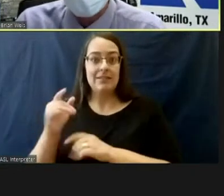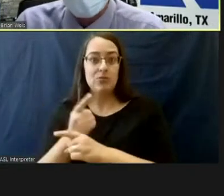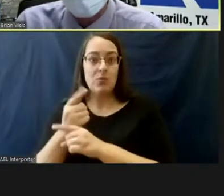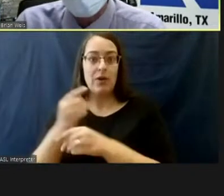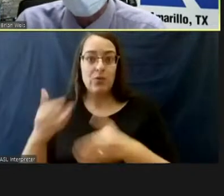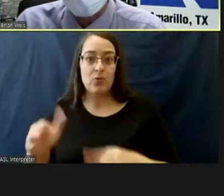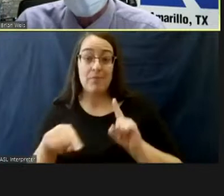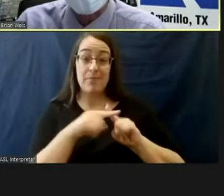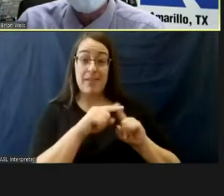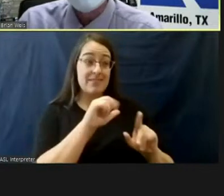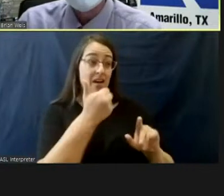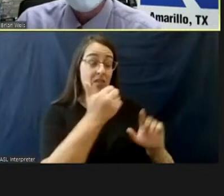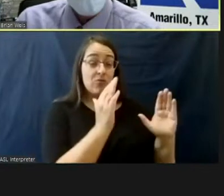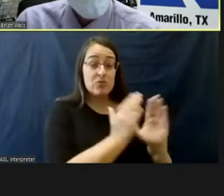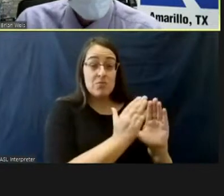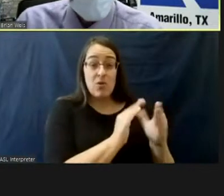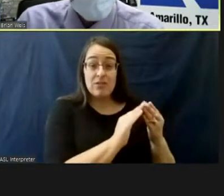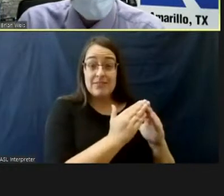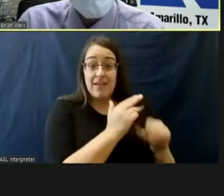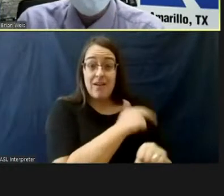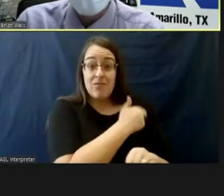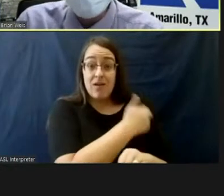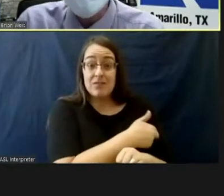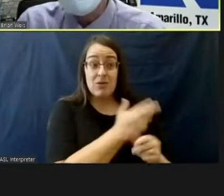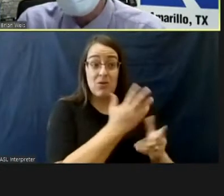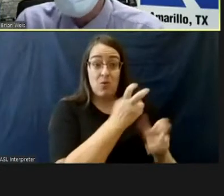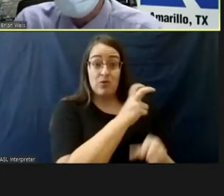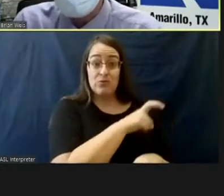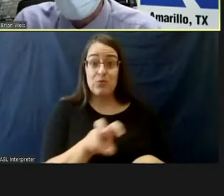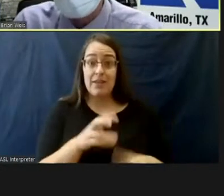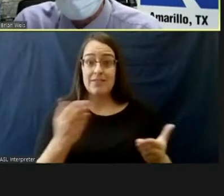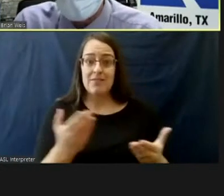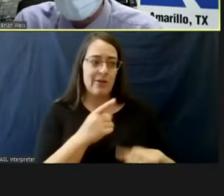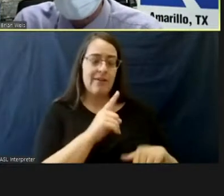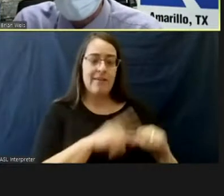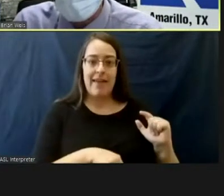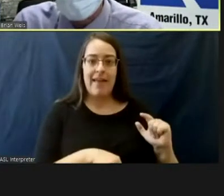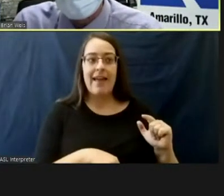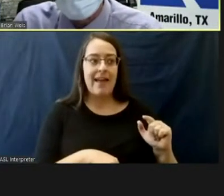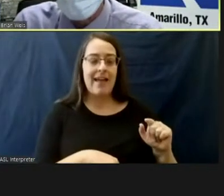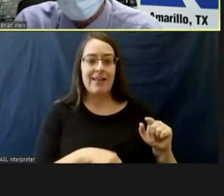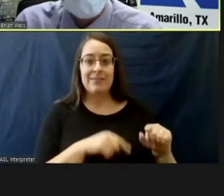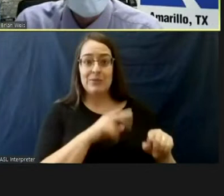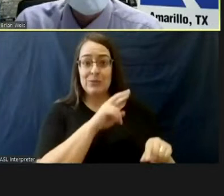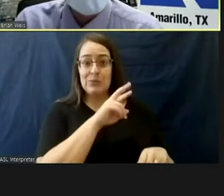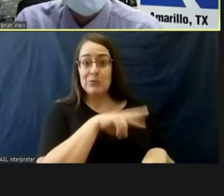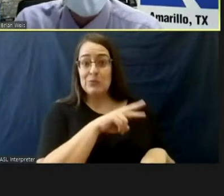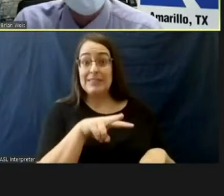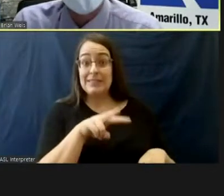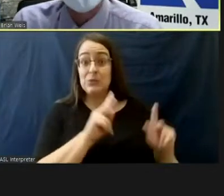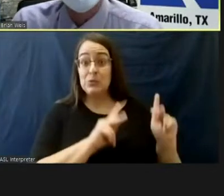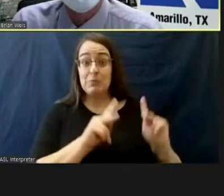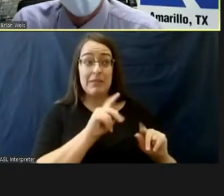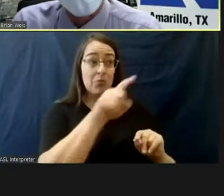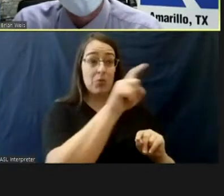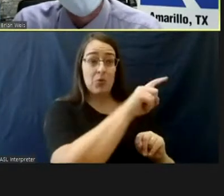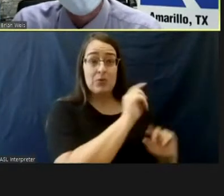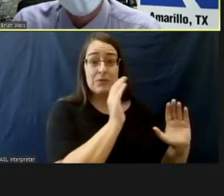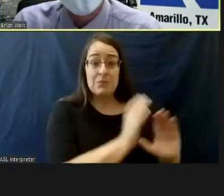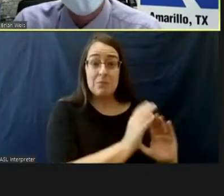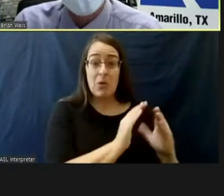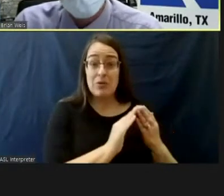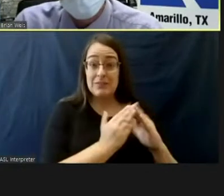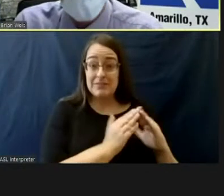come to us for a higher level of care. Okay? Right now, there's 22 patients holding out in the regional facilities. That's down from almost